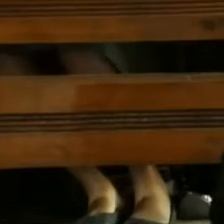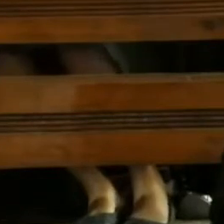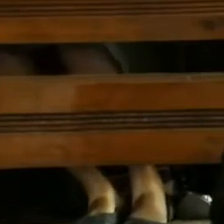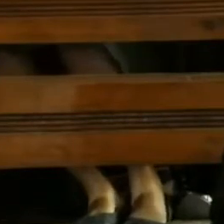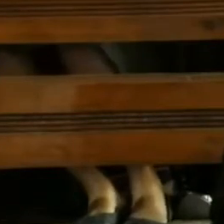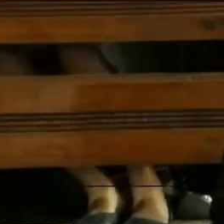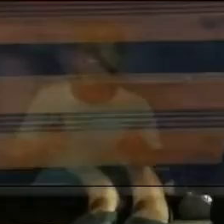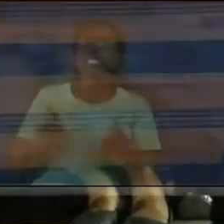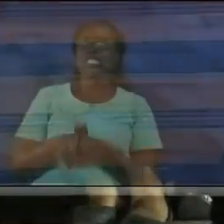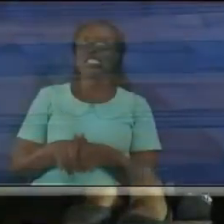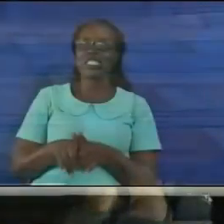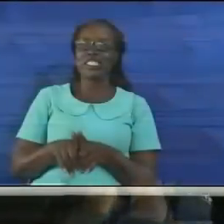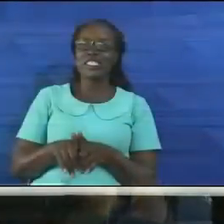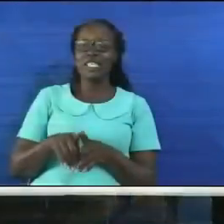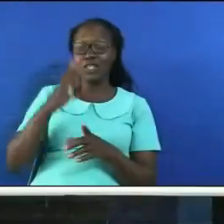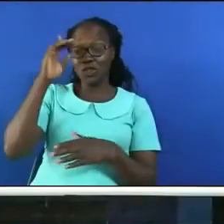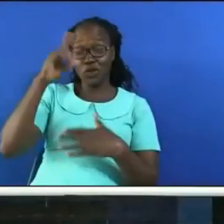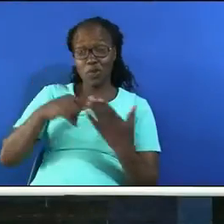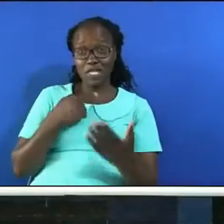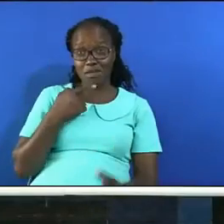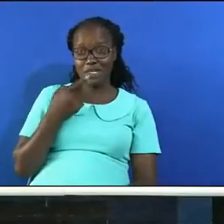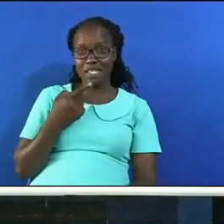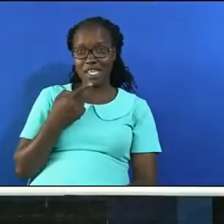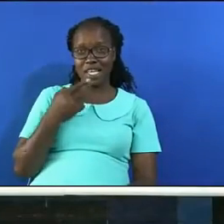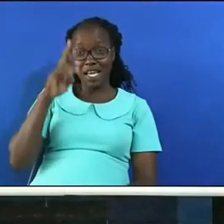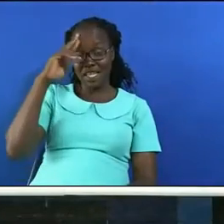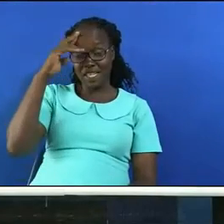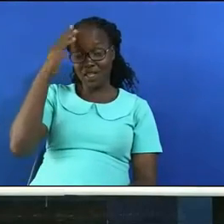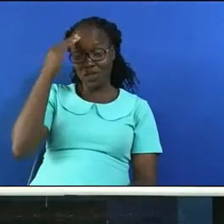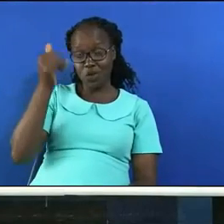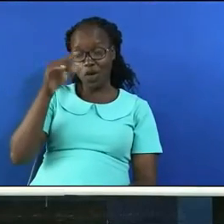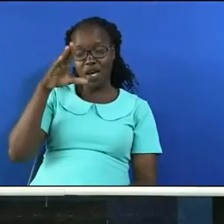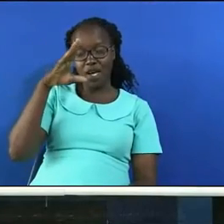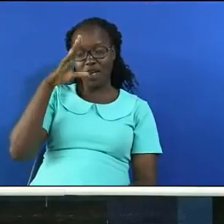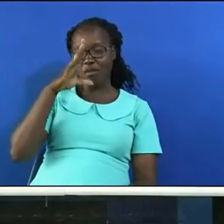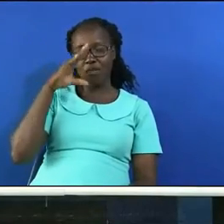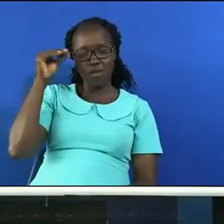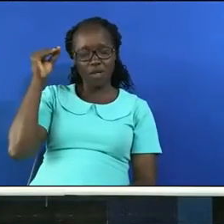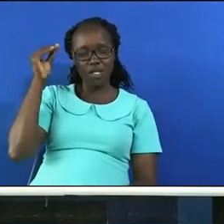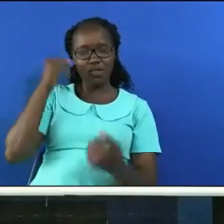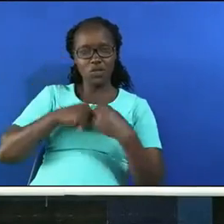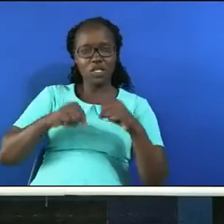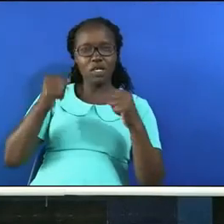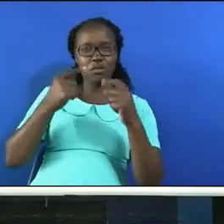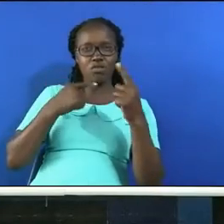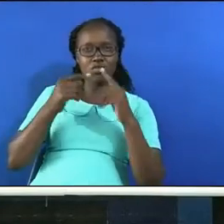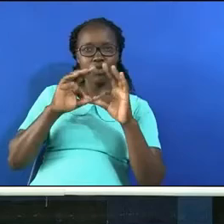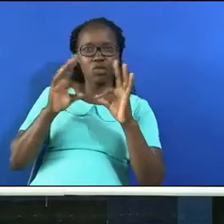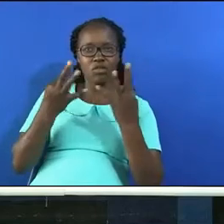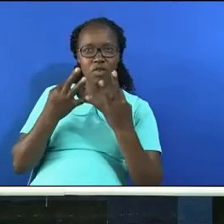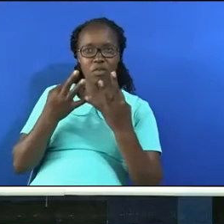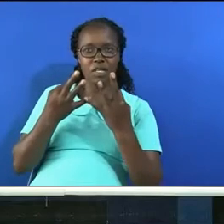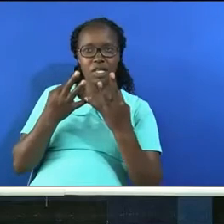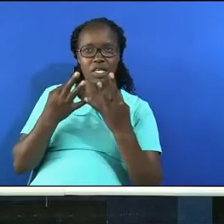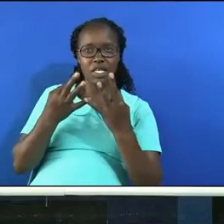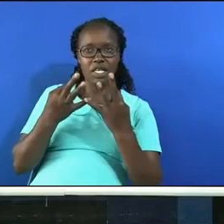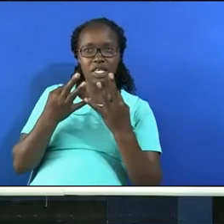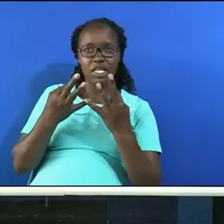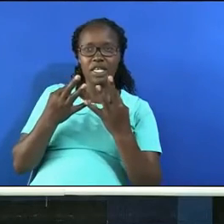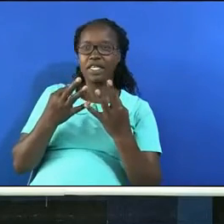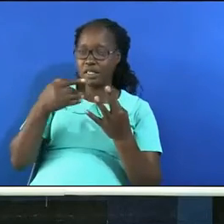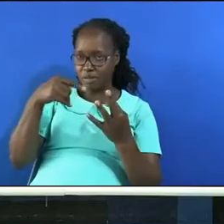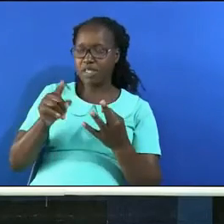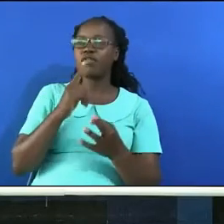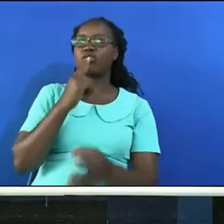Brothers and sisters, do you know what I'm saying? The reason why Moses was able to convince his family was because he was